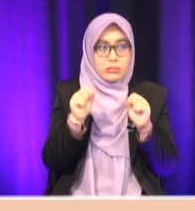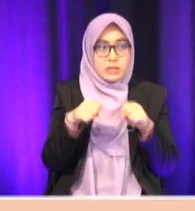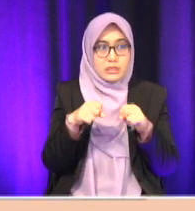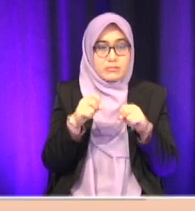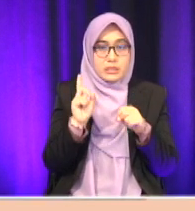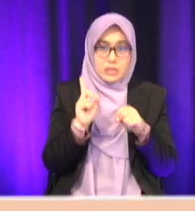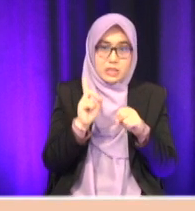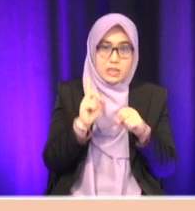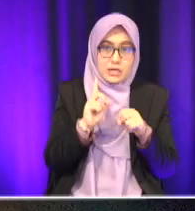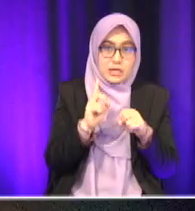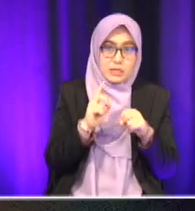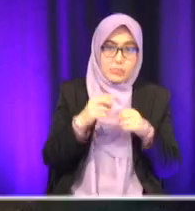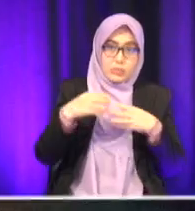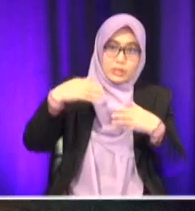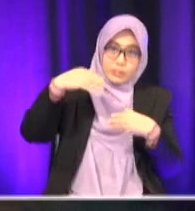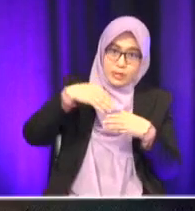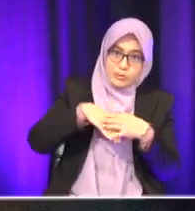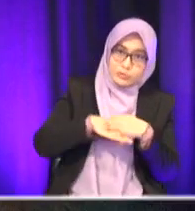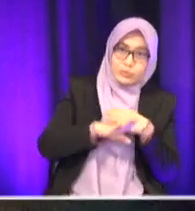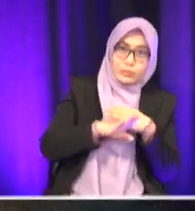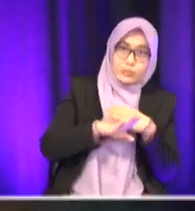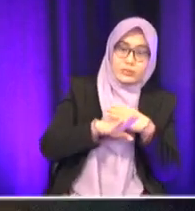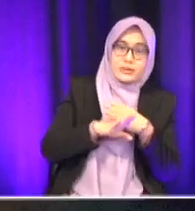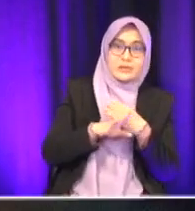is it the best option?